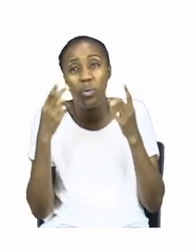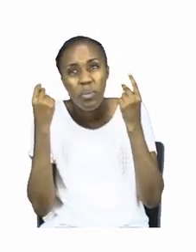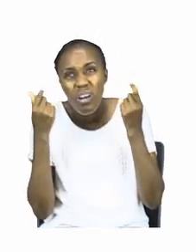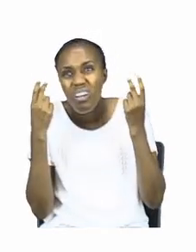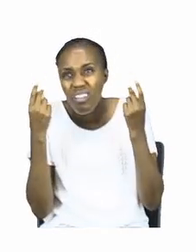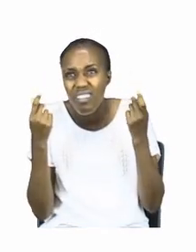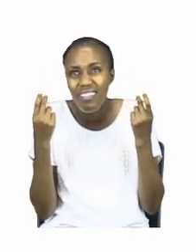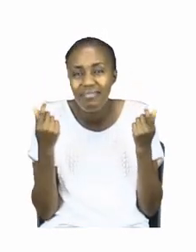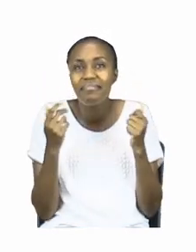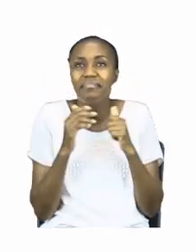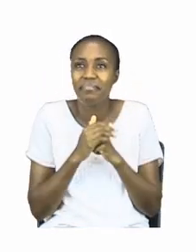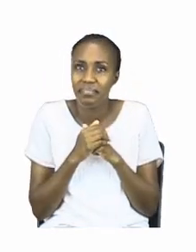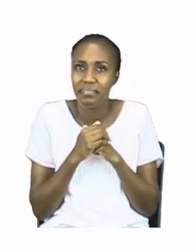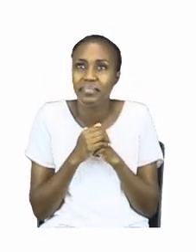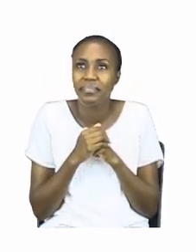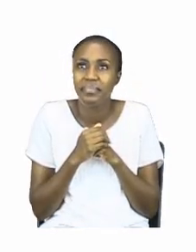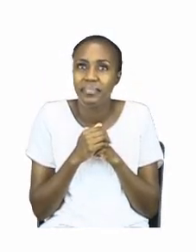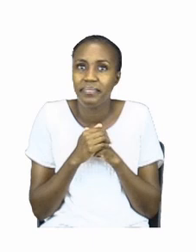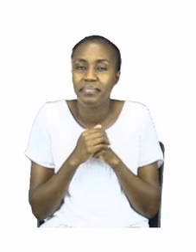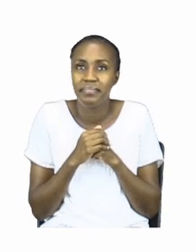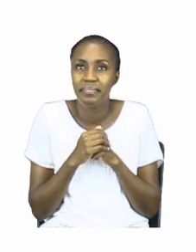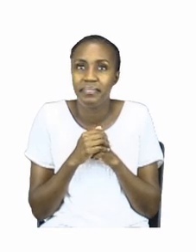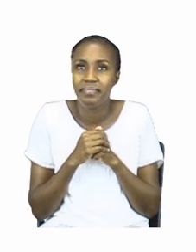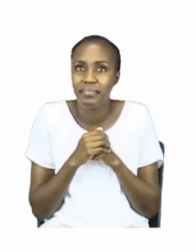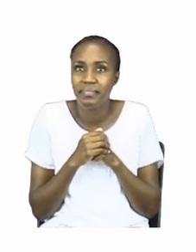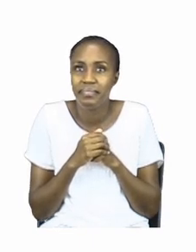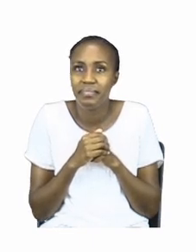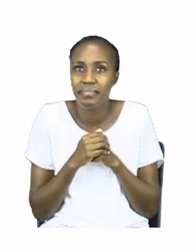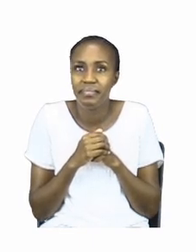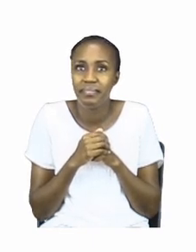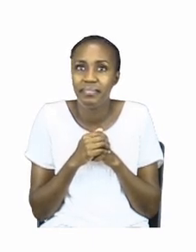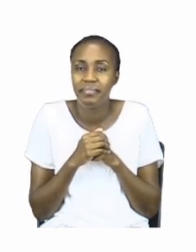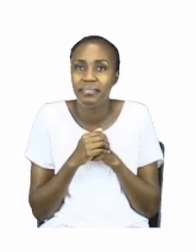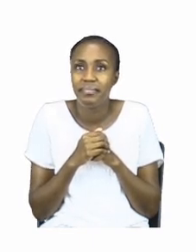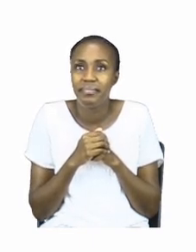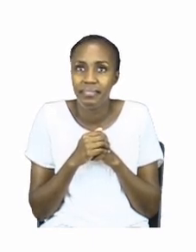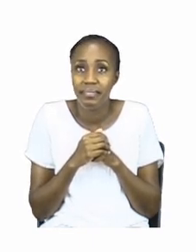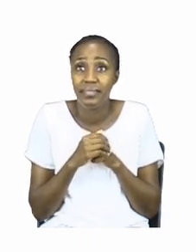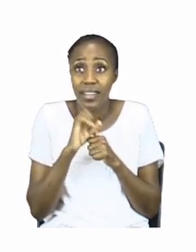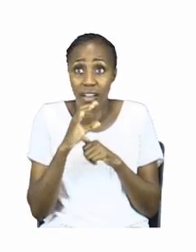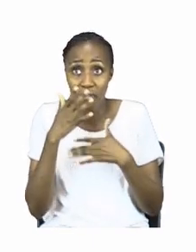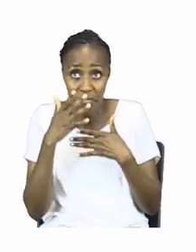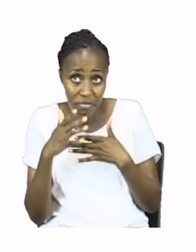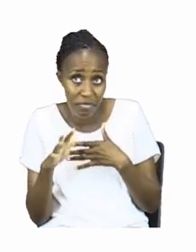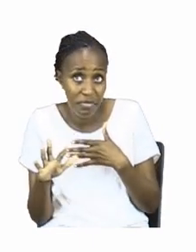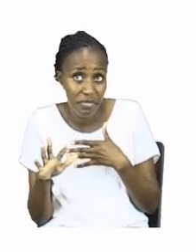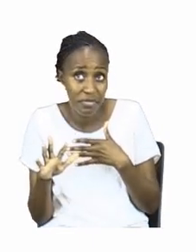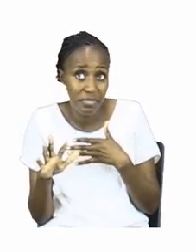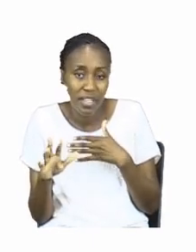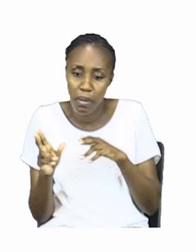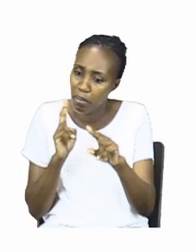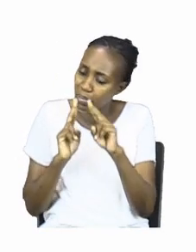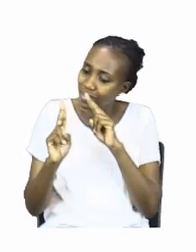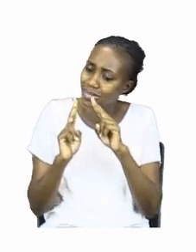ahead and make your own music instruments. And then once you are done, you can talk